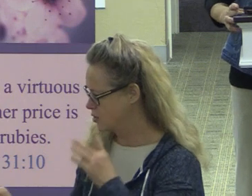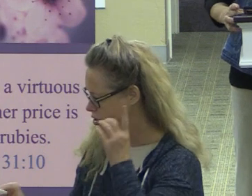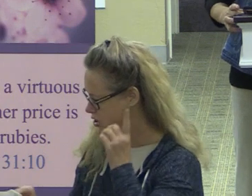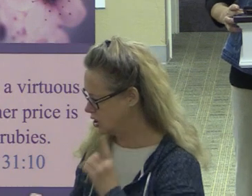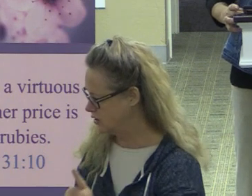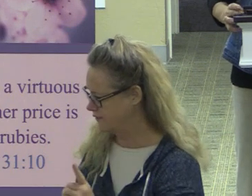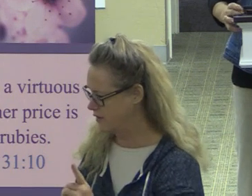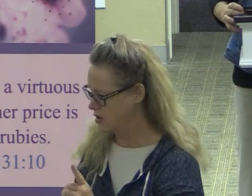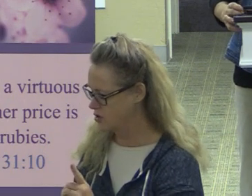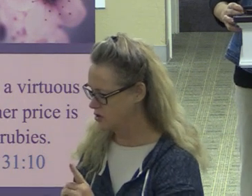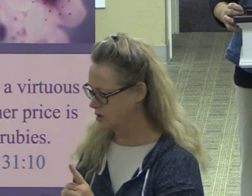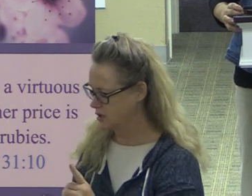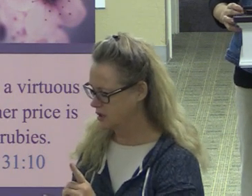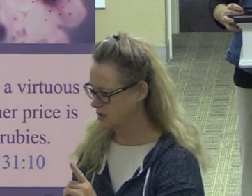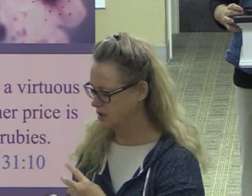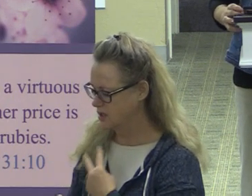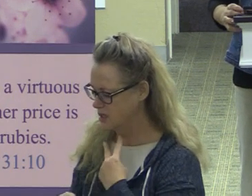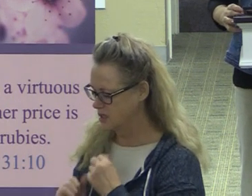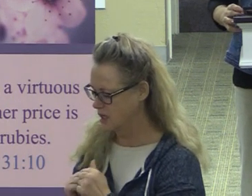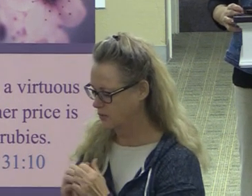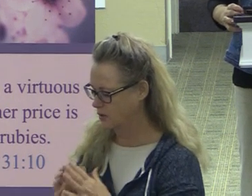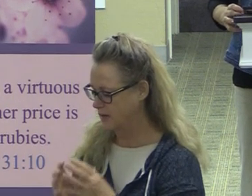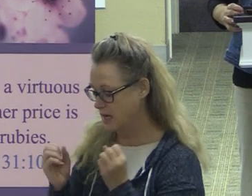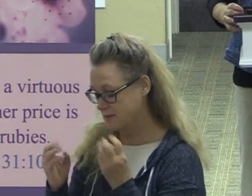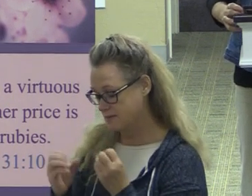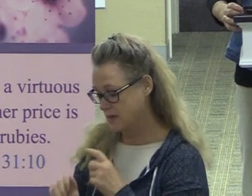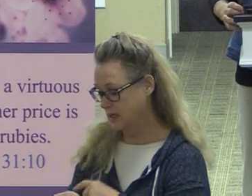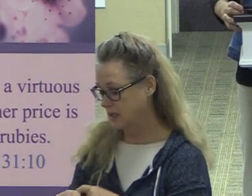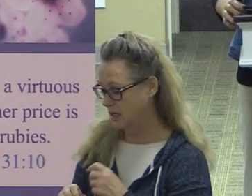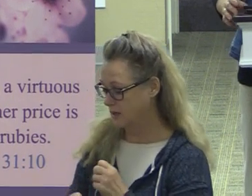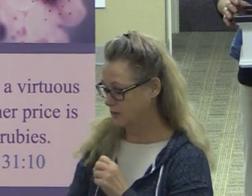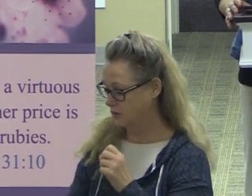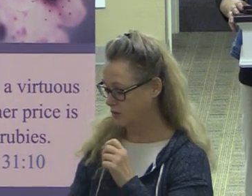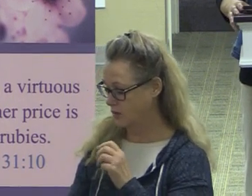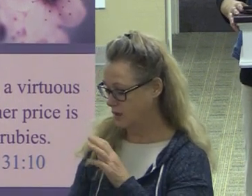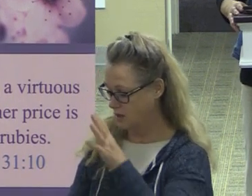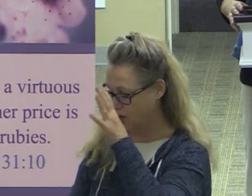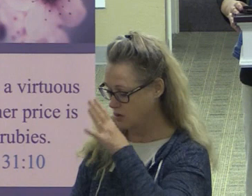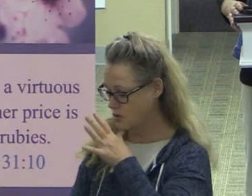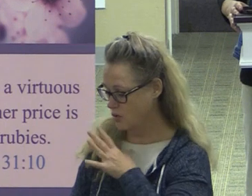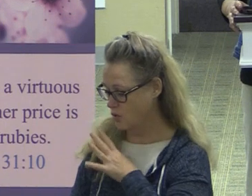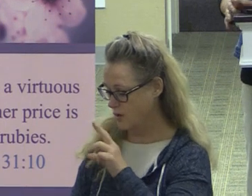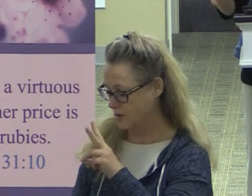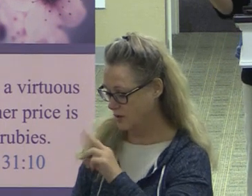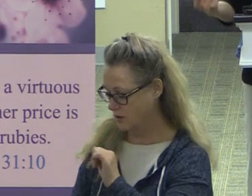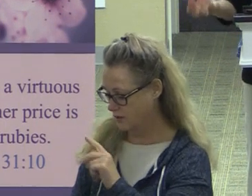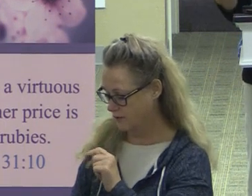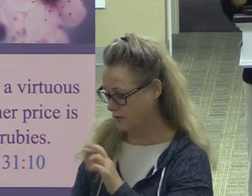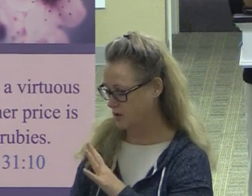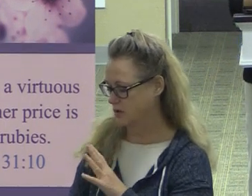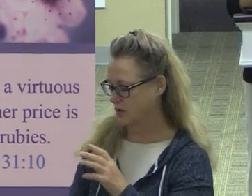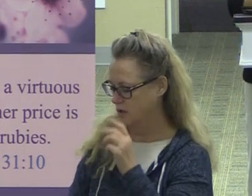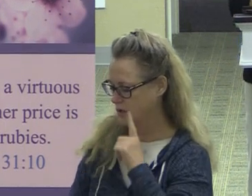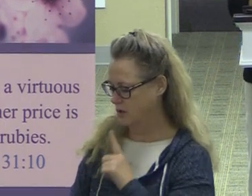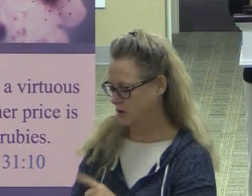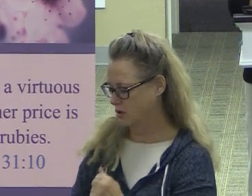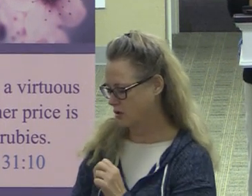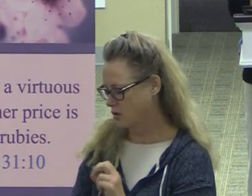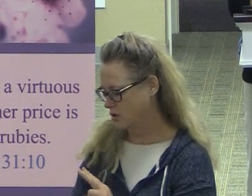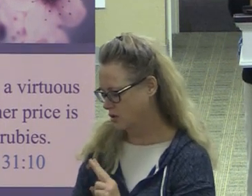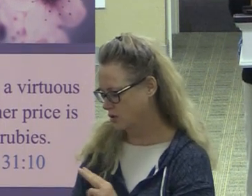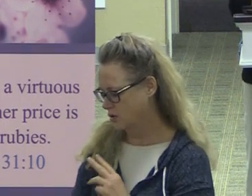struck me. And a lot of times when a Woman of Virtue is coming up, the Lord uses my personal devotion and something